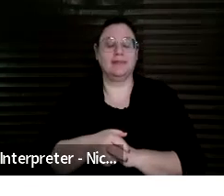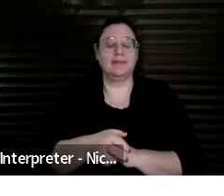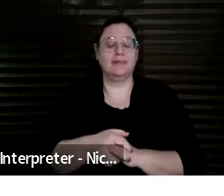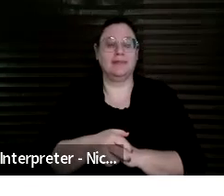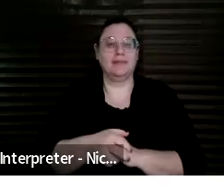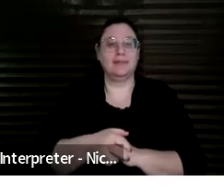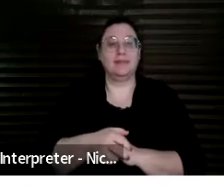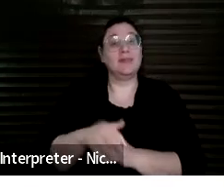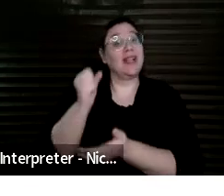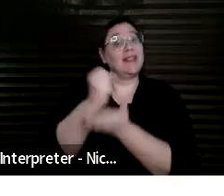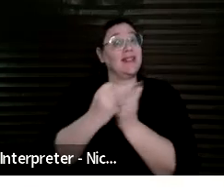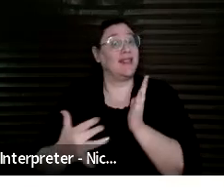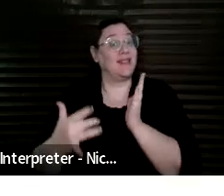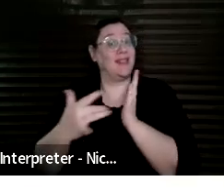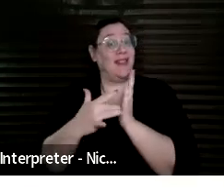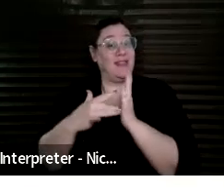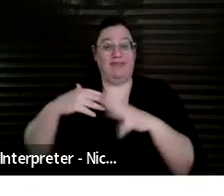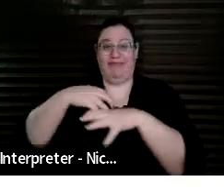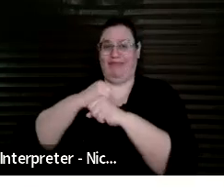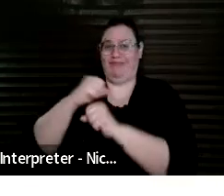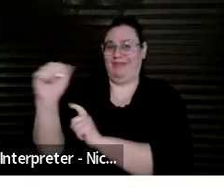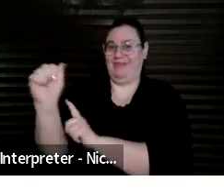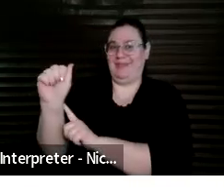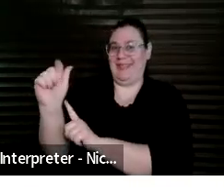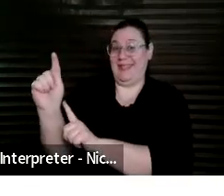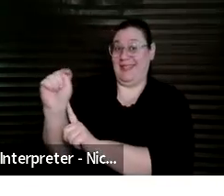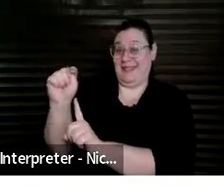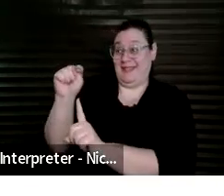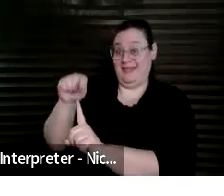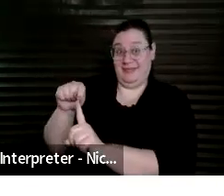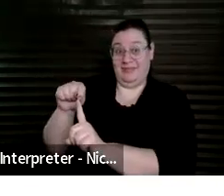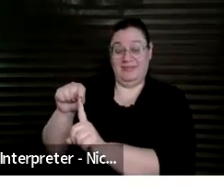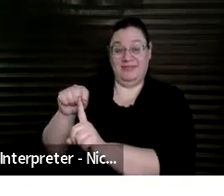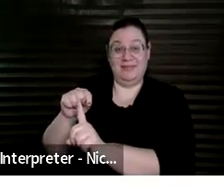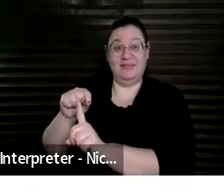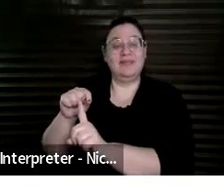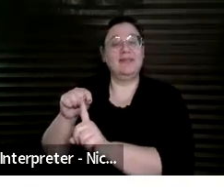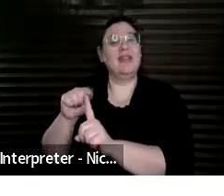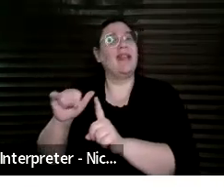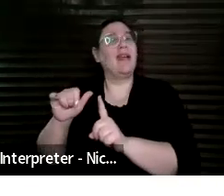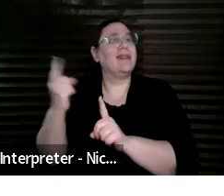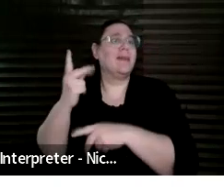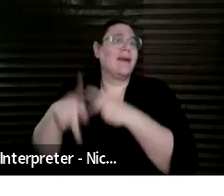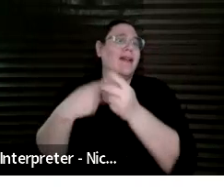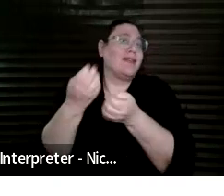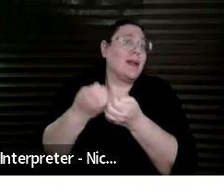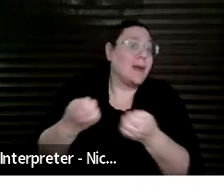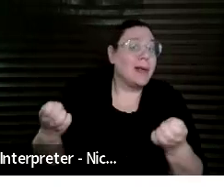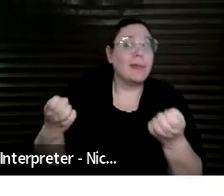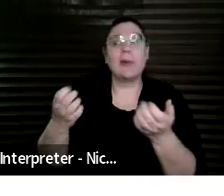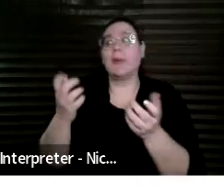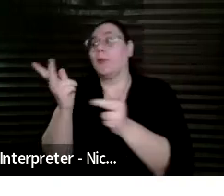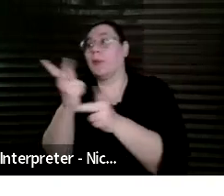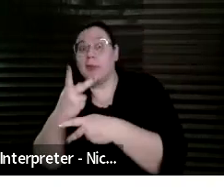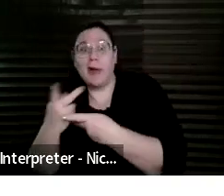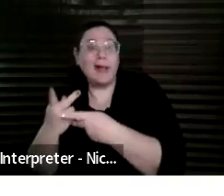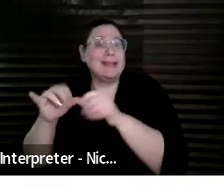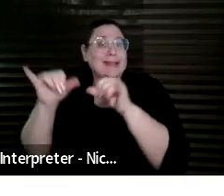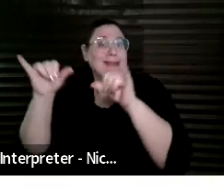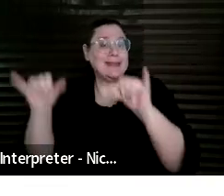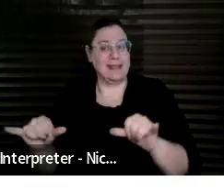also referred to as AT, is a piece of equipment or product system with the goal of increasing,